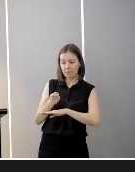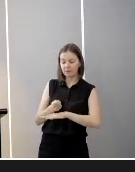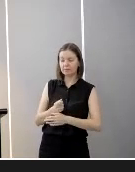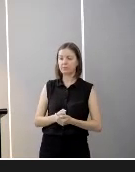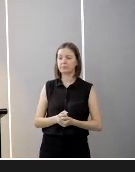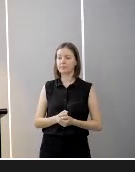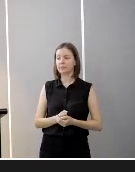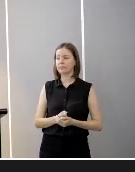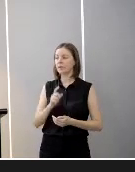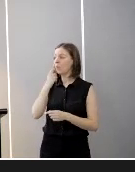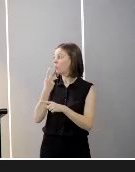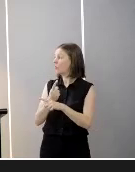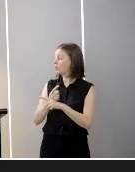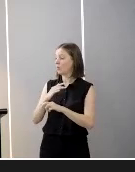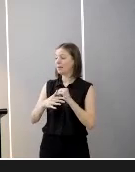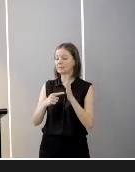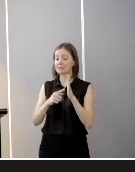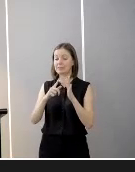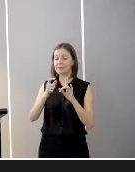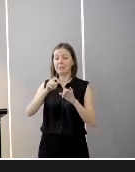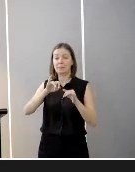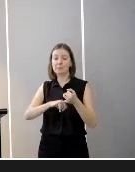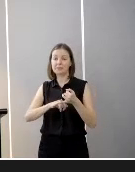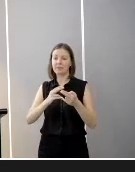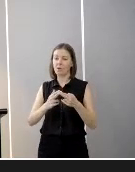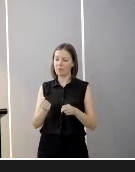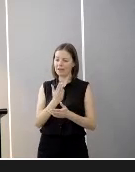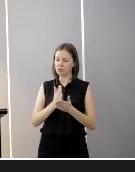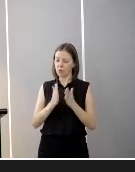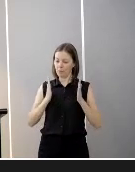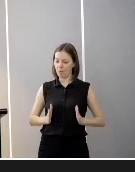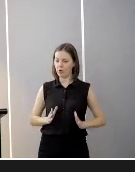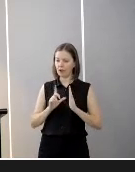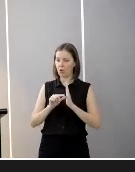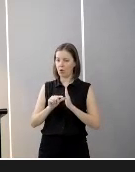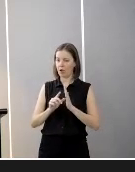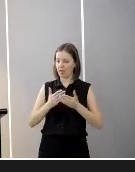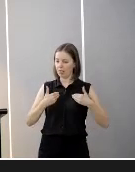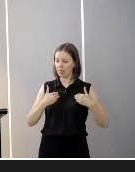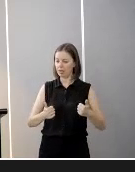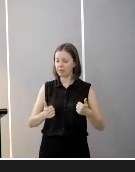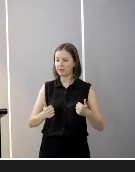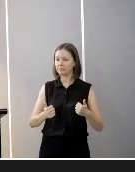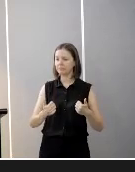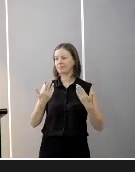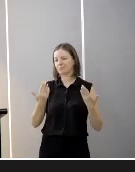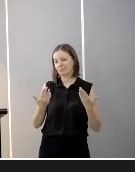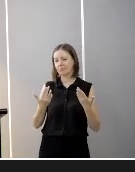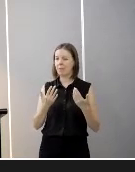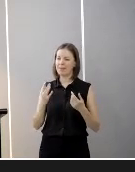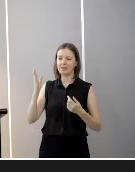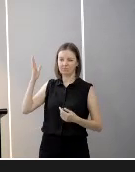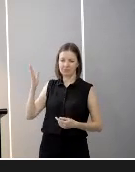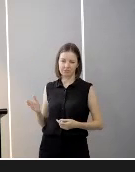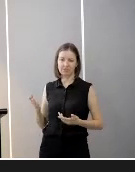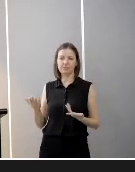So I'll talk about a couple of tips in terms of keeping a healthy body clock. And a lot of these things kind of harken